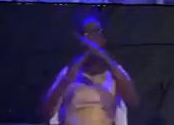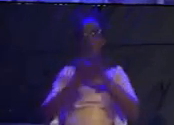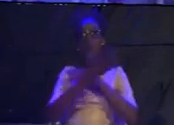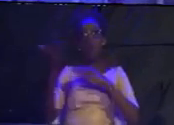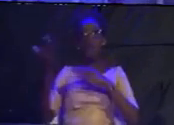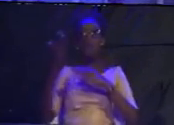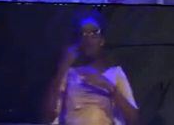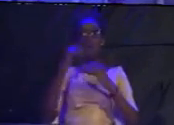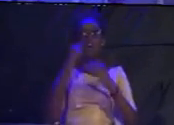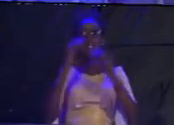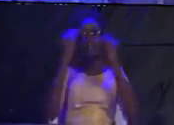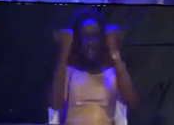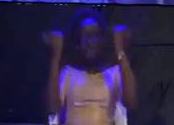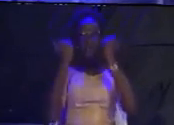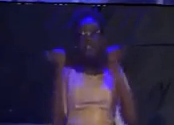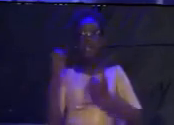mountain.